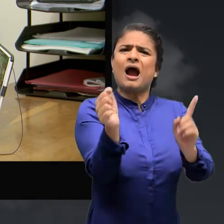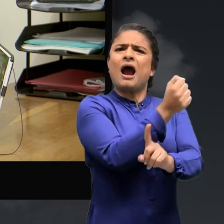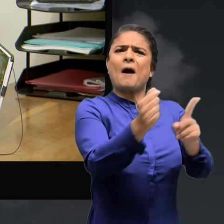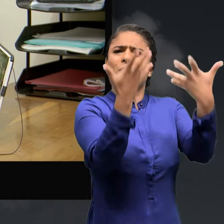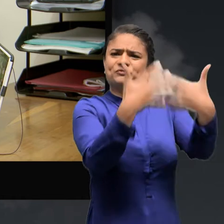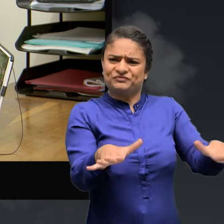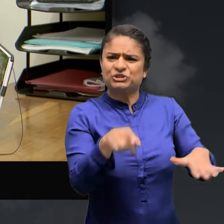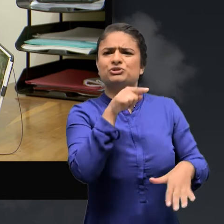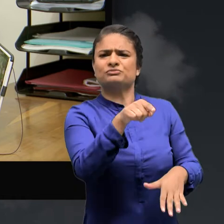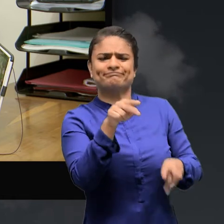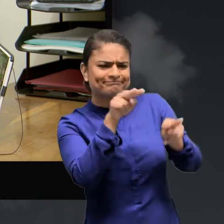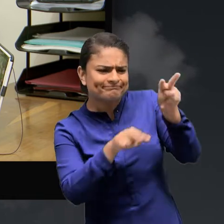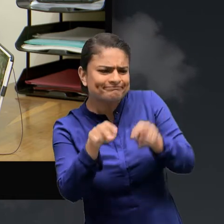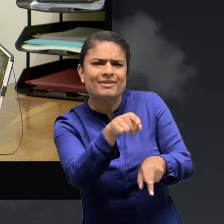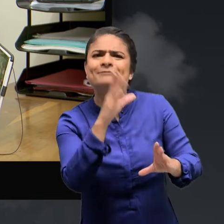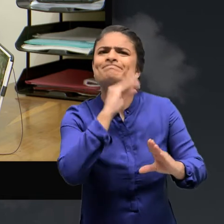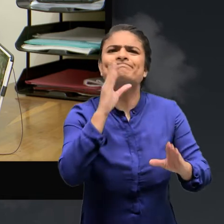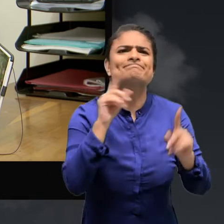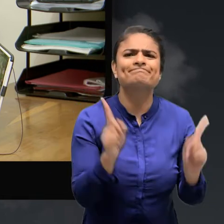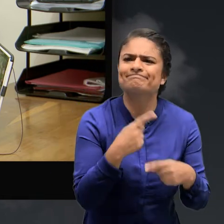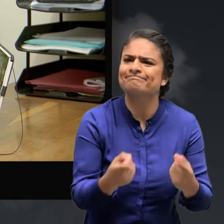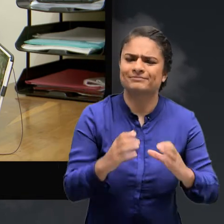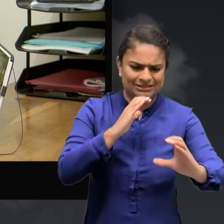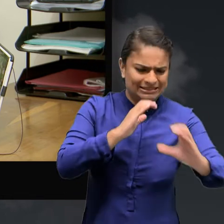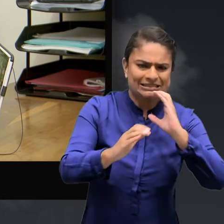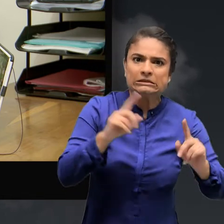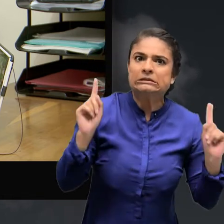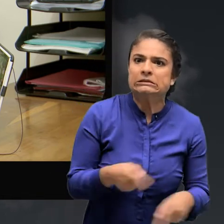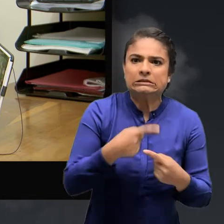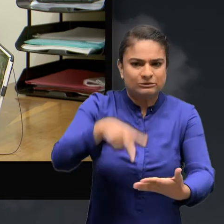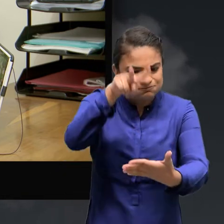abused. And this young lady couldn't speak, she was not